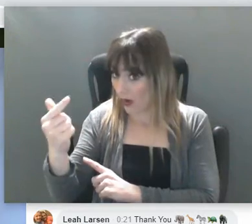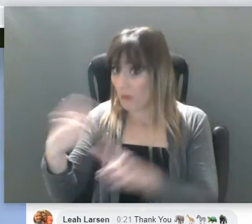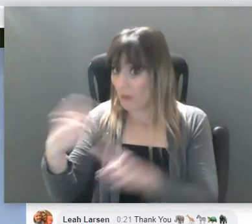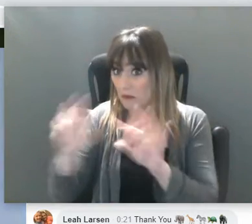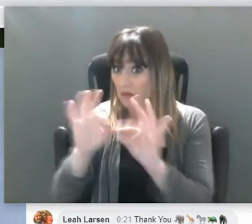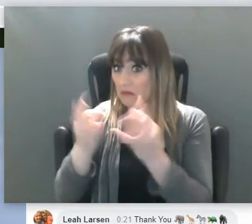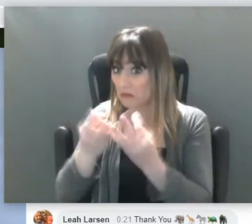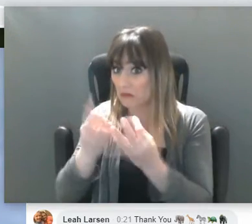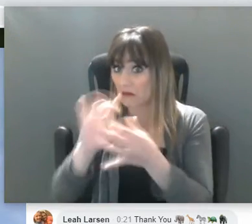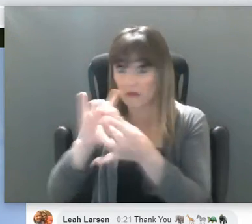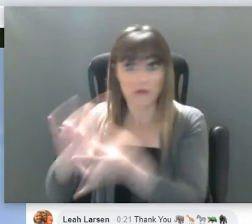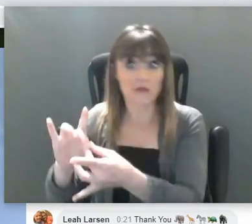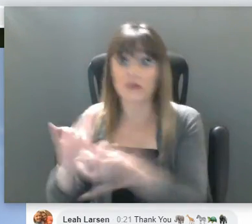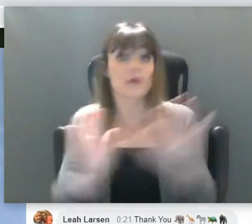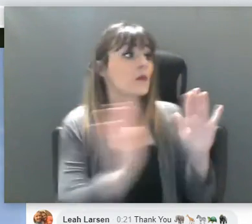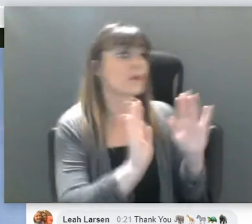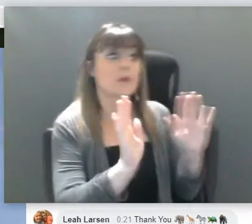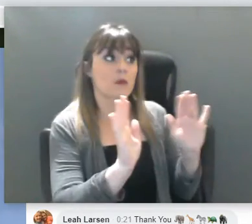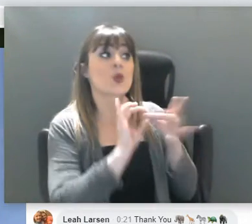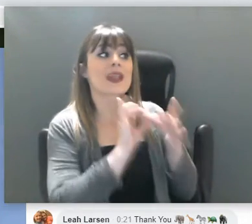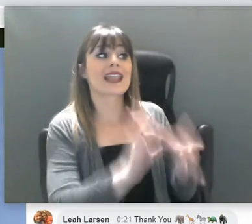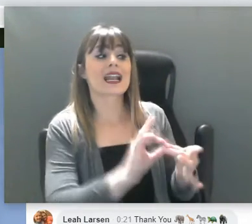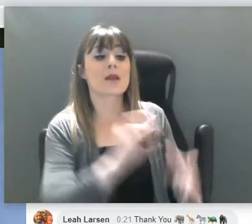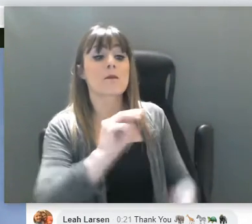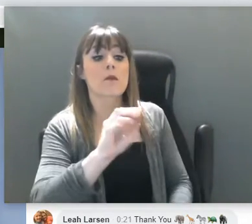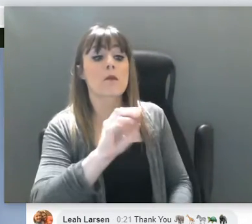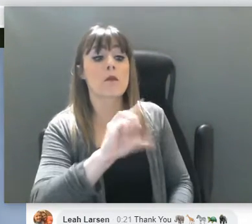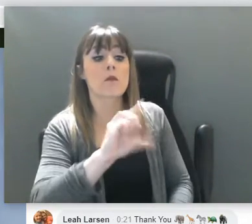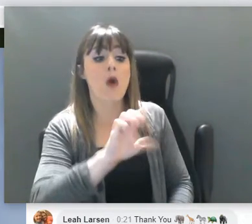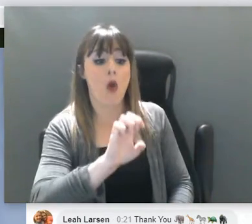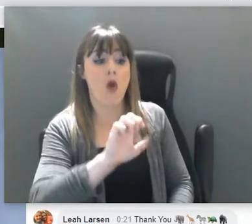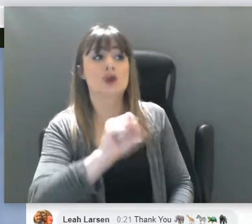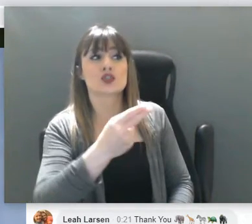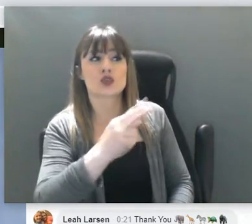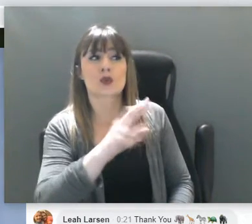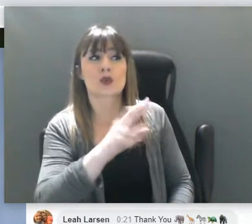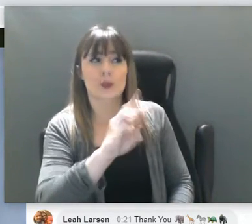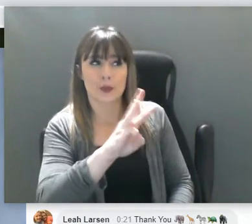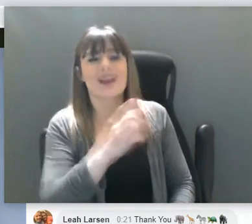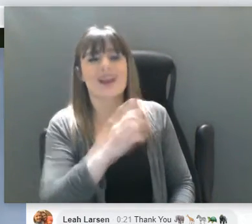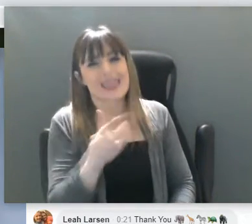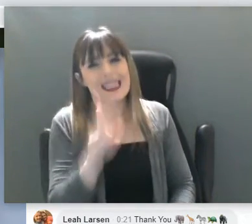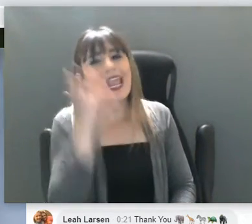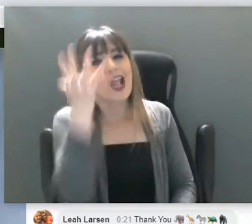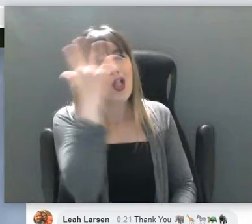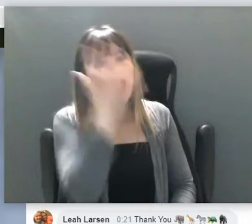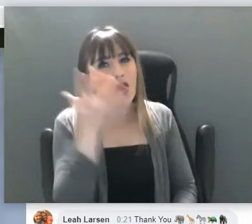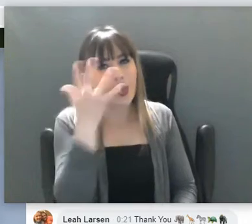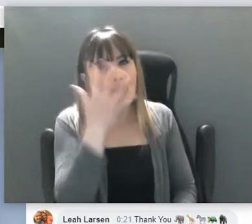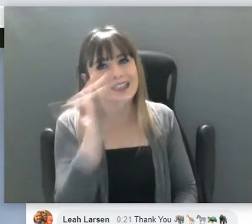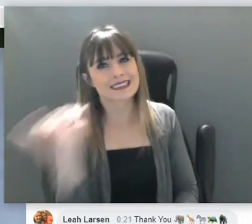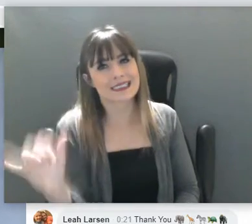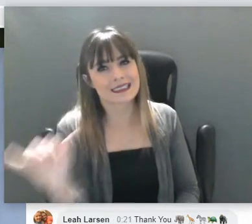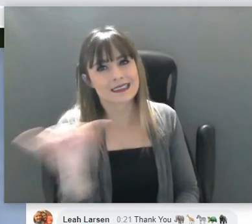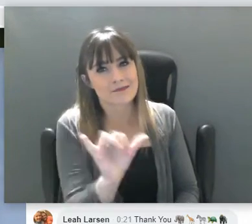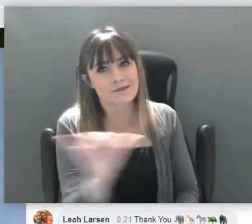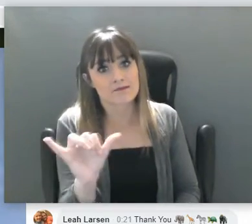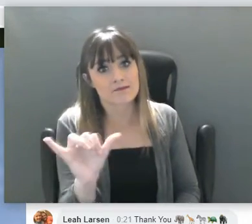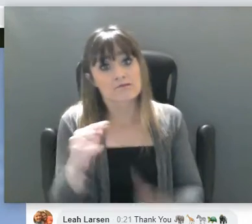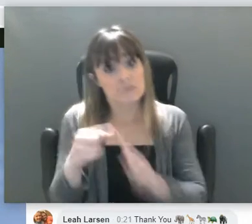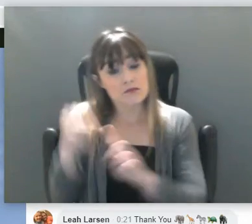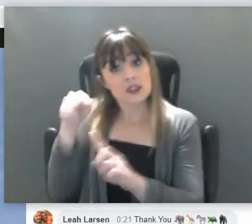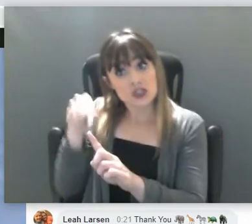at all, actually. Okay. But they do look very similar, so that's usually what a lot of people say first thing. But yeah, she can have quite a few little babies